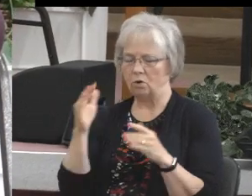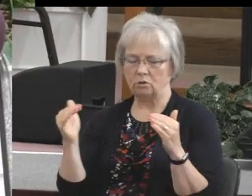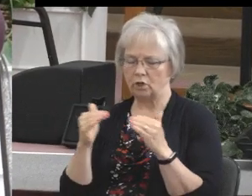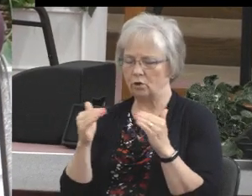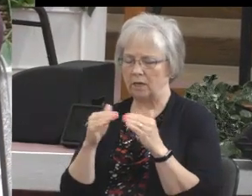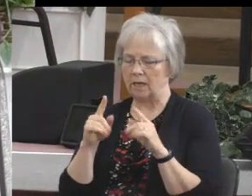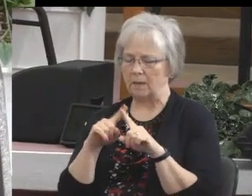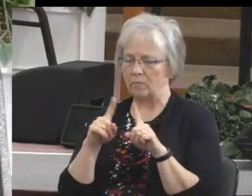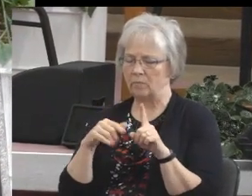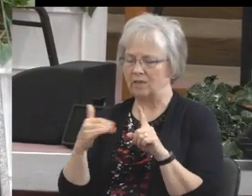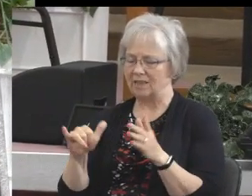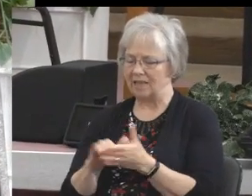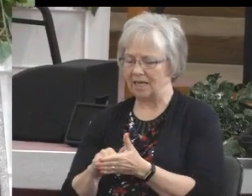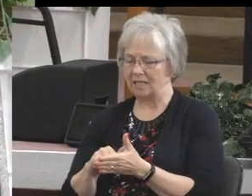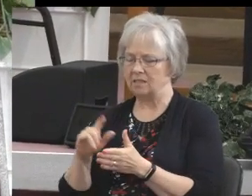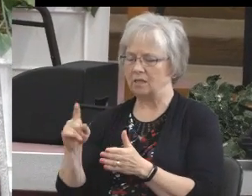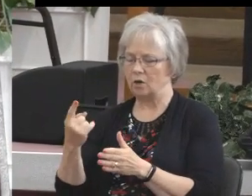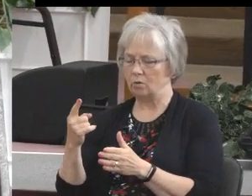there is.